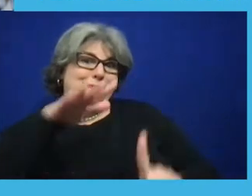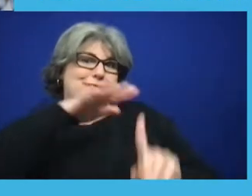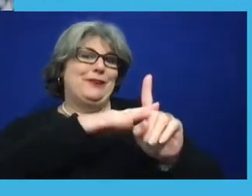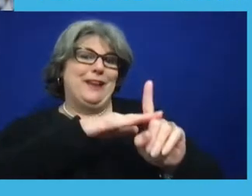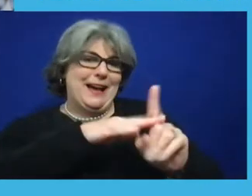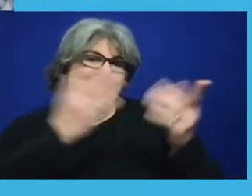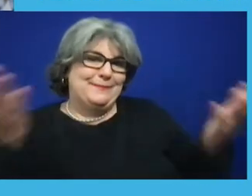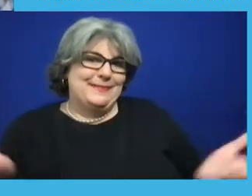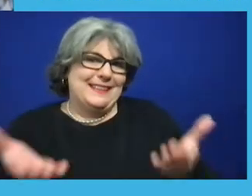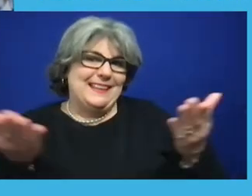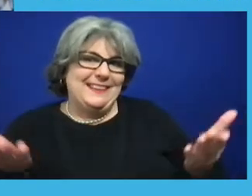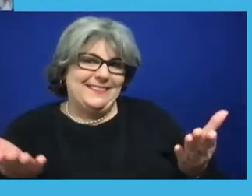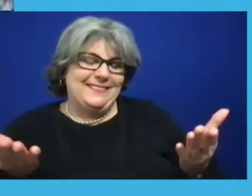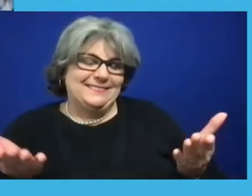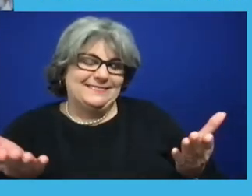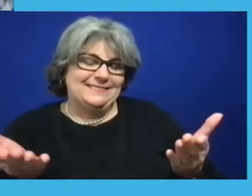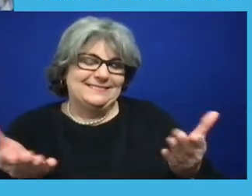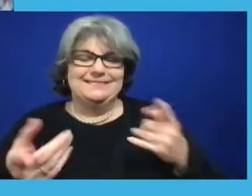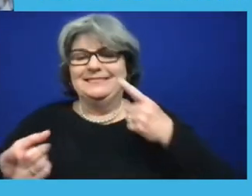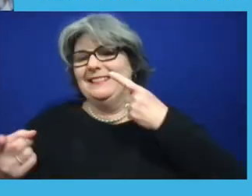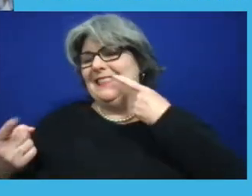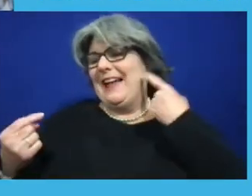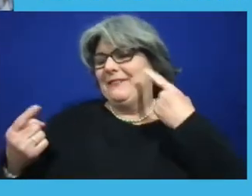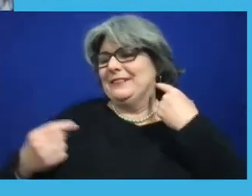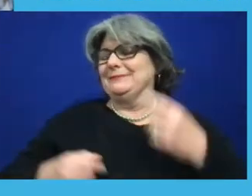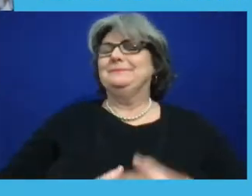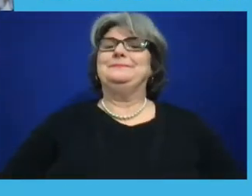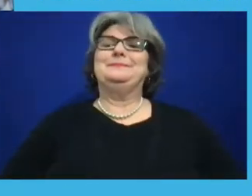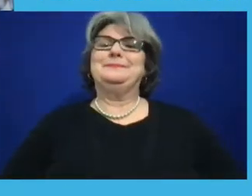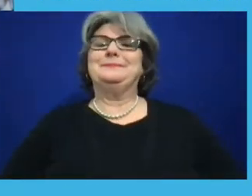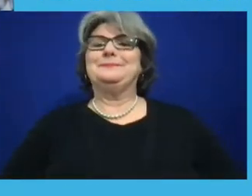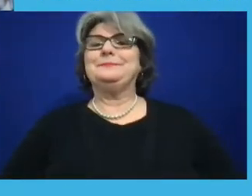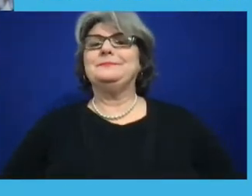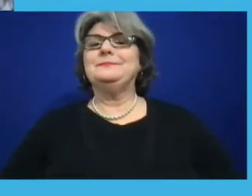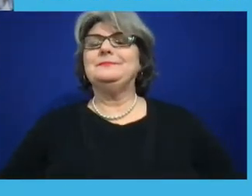But before I let y'all come and see the guy you came for,